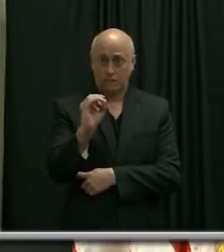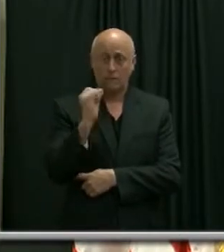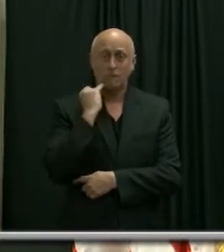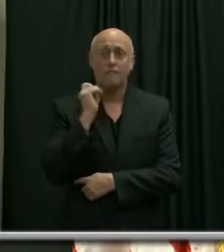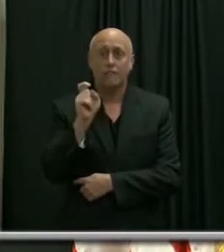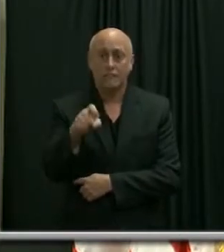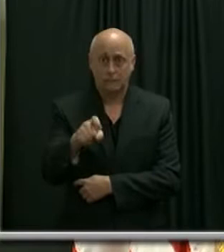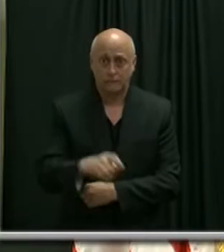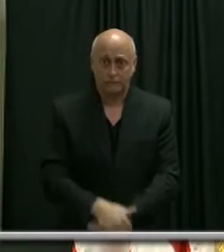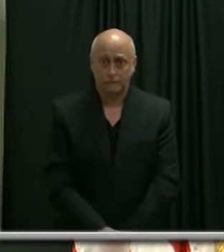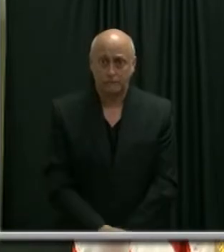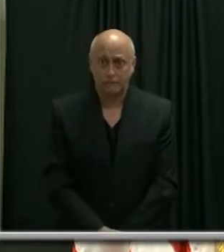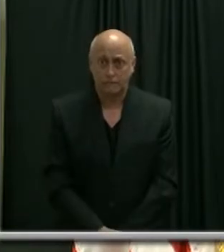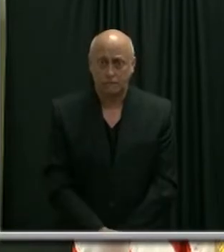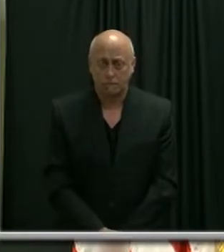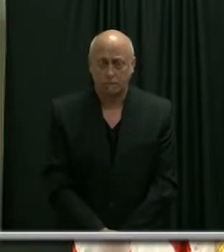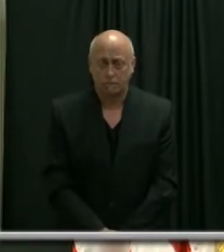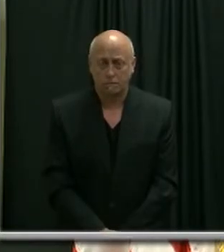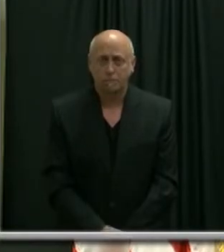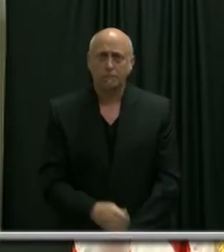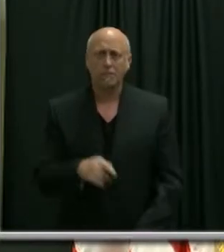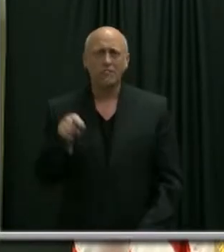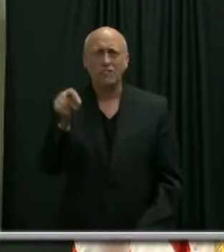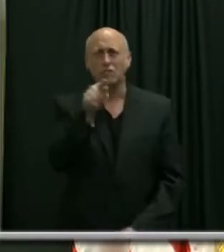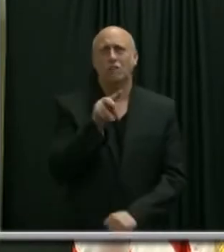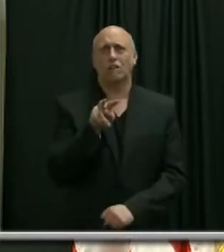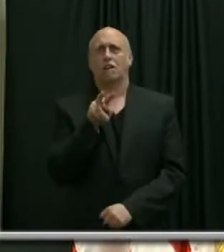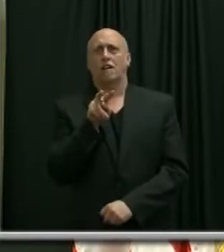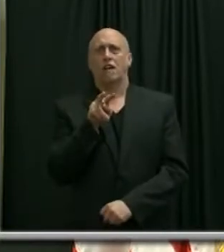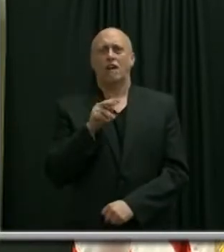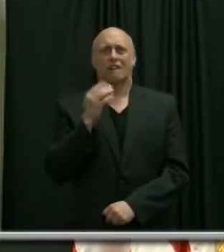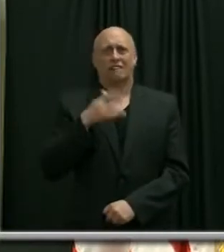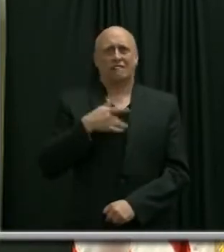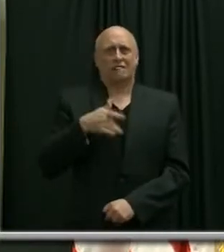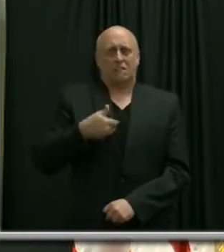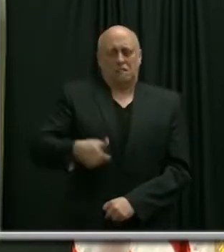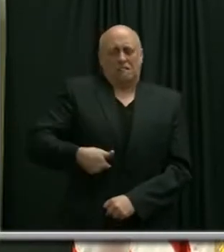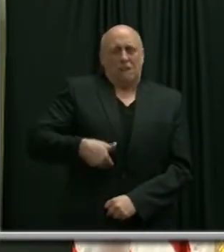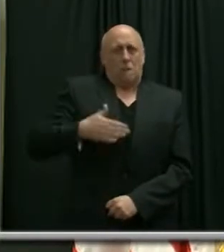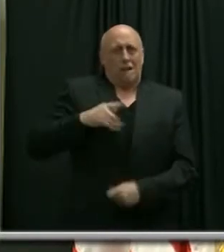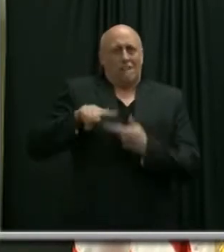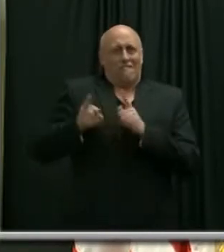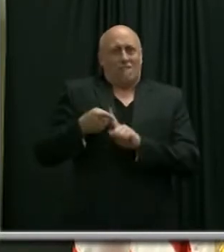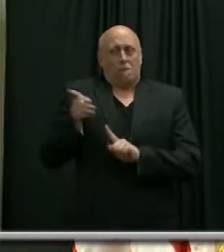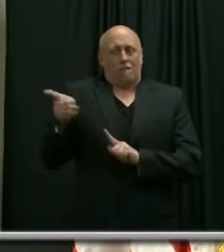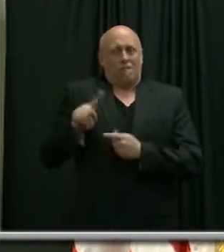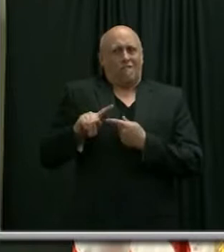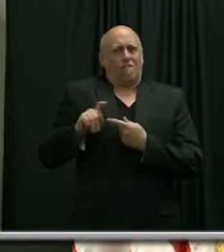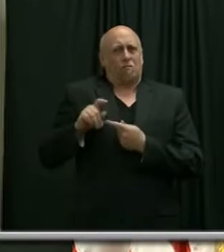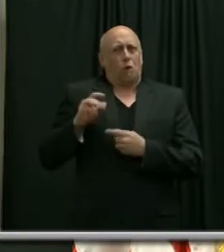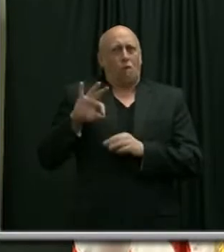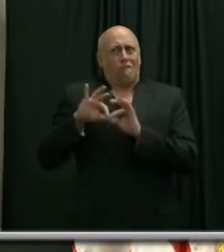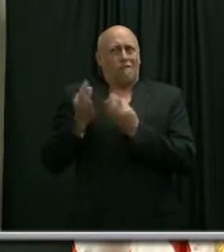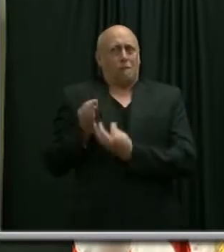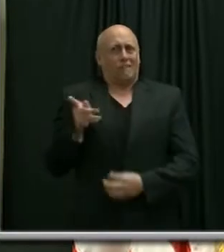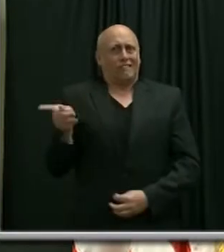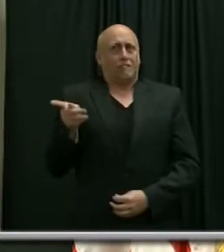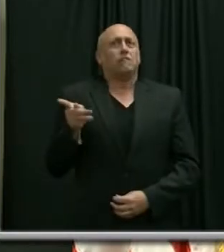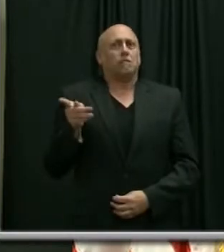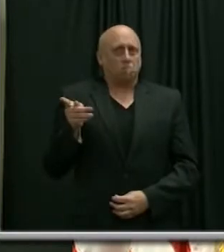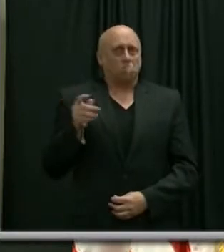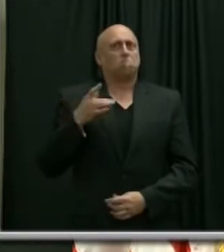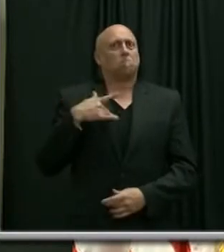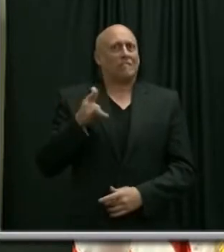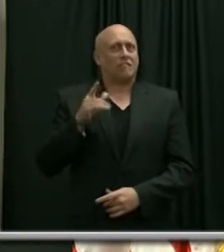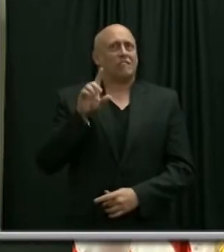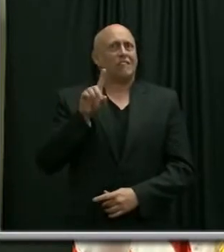615-983-5170. For those out there listening who might have a family member, friend, or coworker who is a domestic